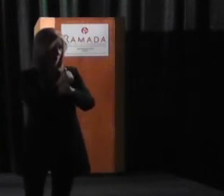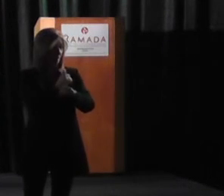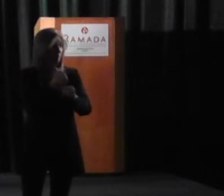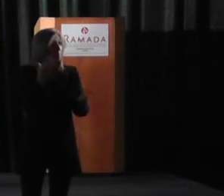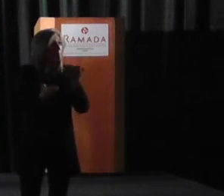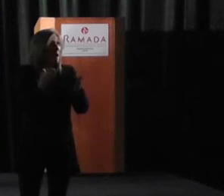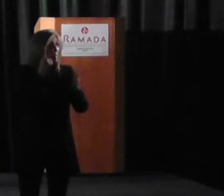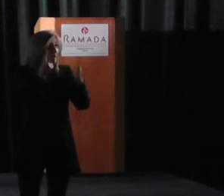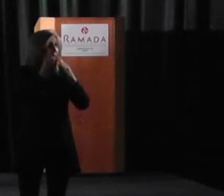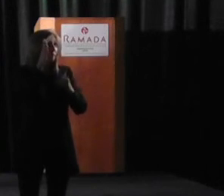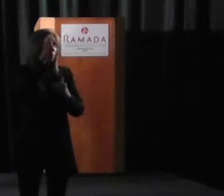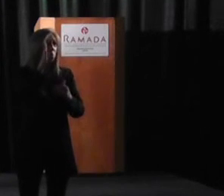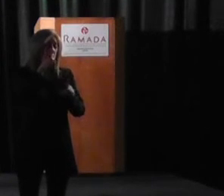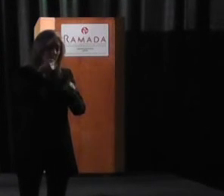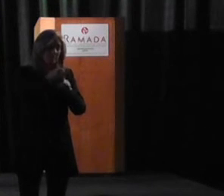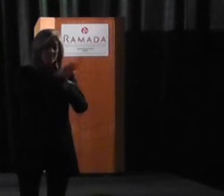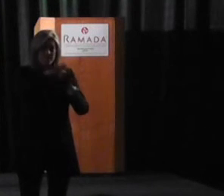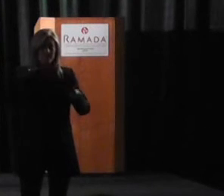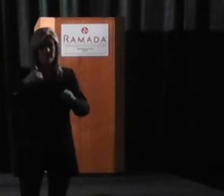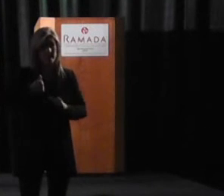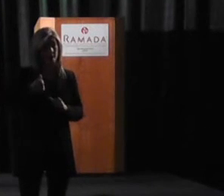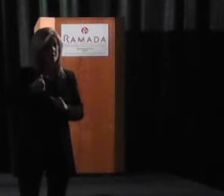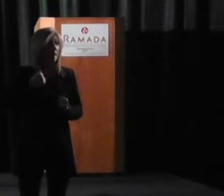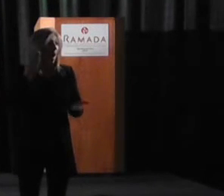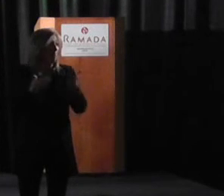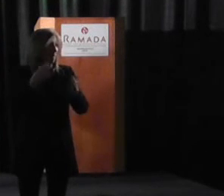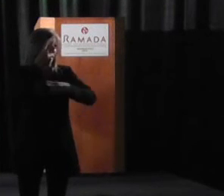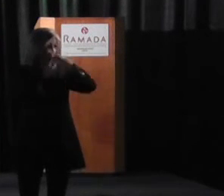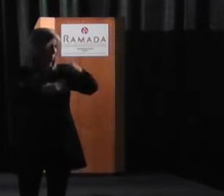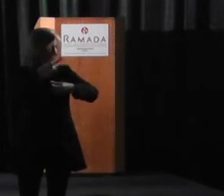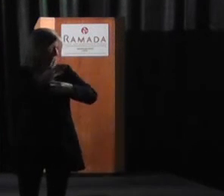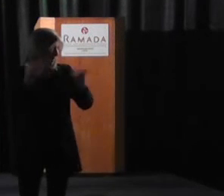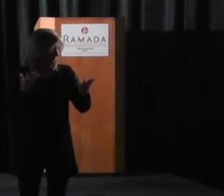the world. I am so excited for what the future holds. Thank you.